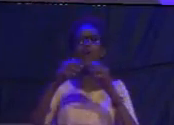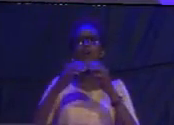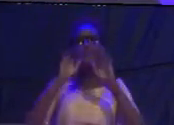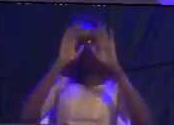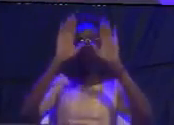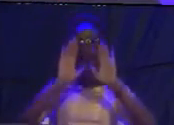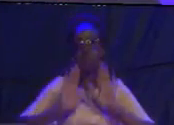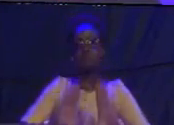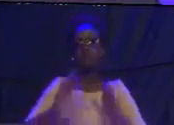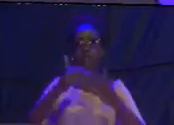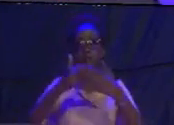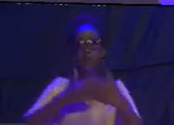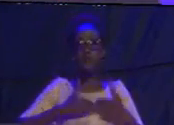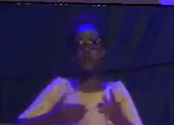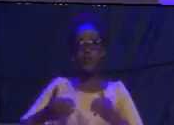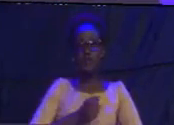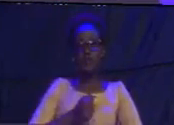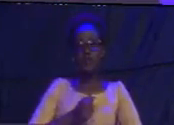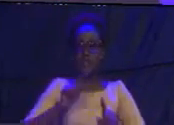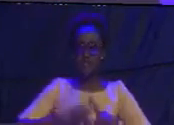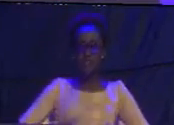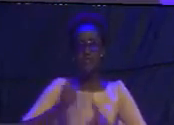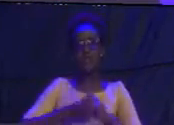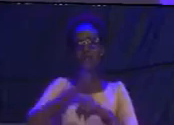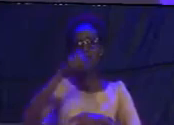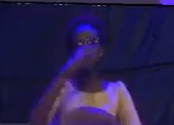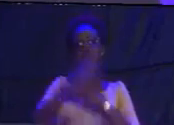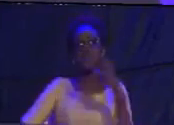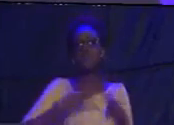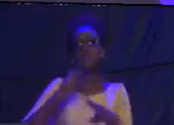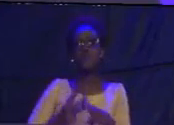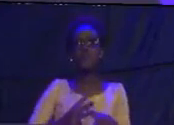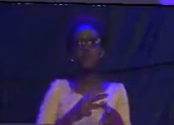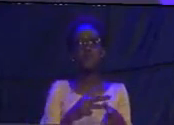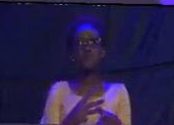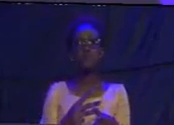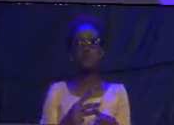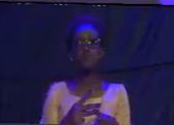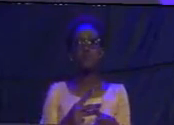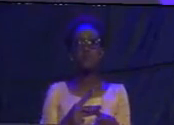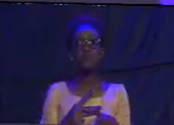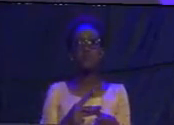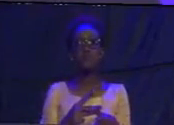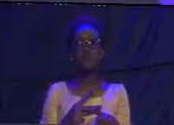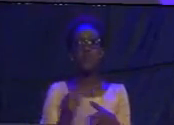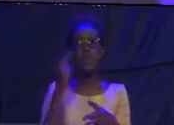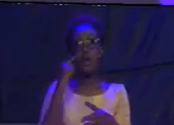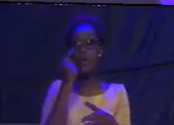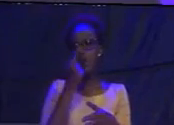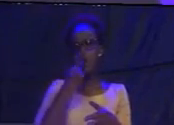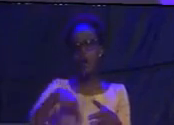Heaven gives thanks before receiving. It is different from the way the world operates.